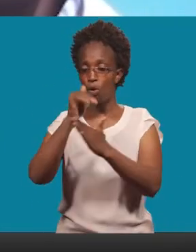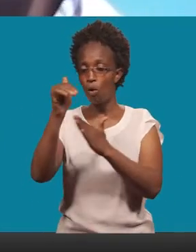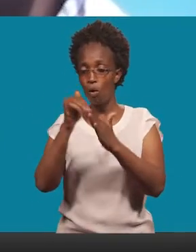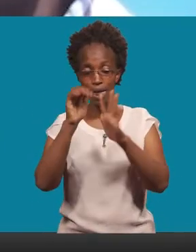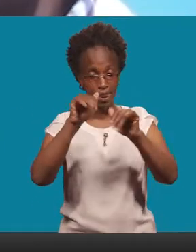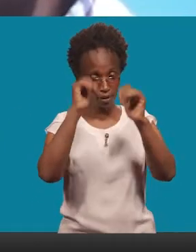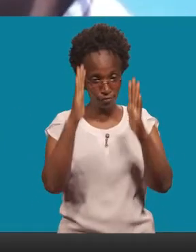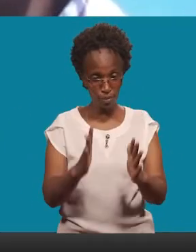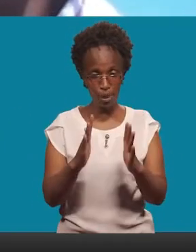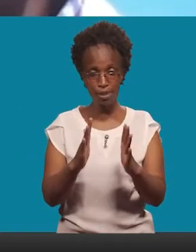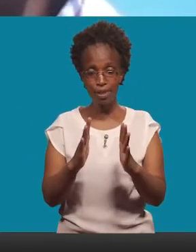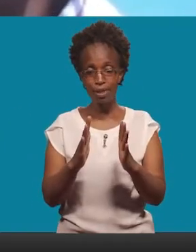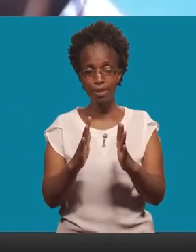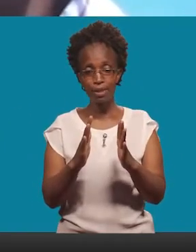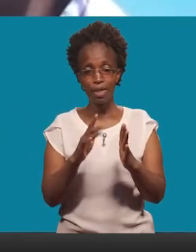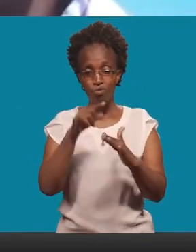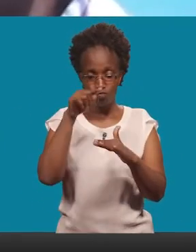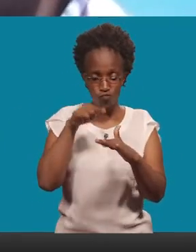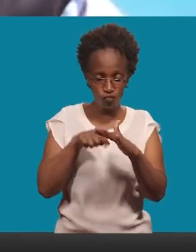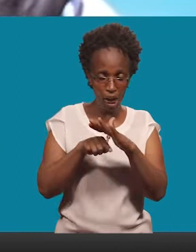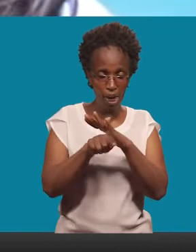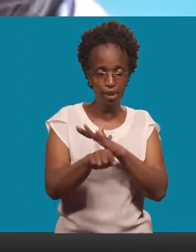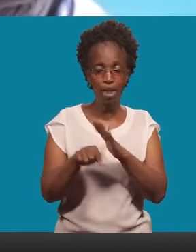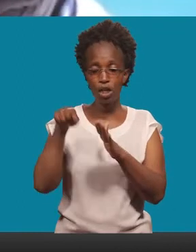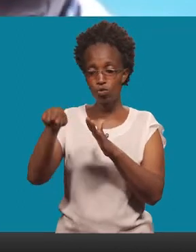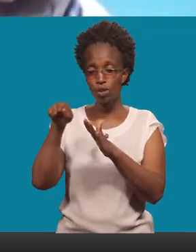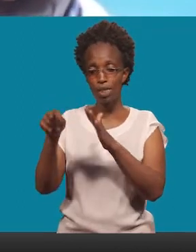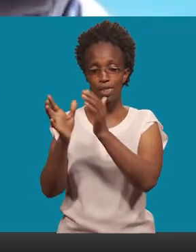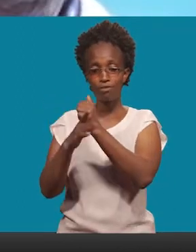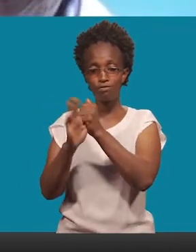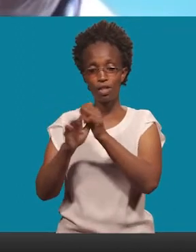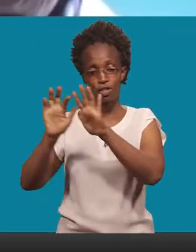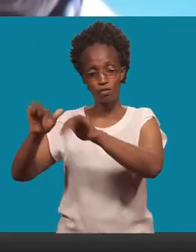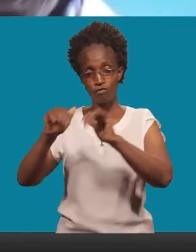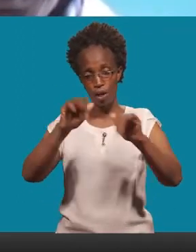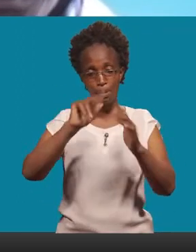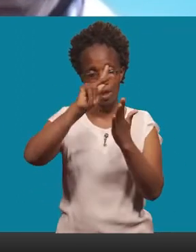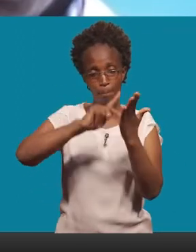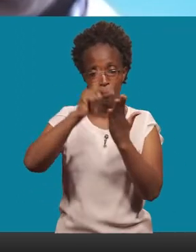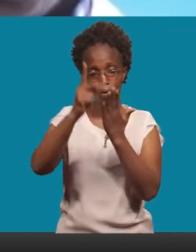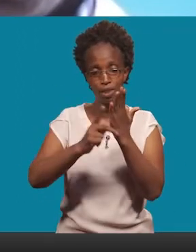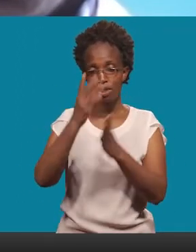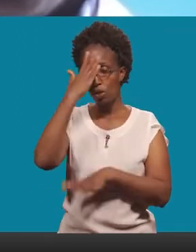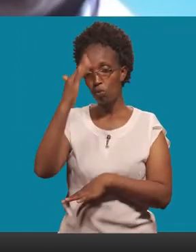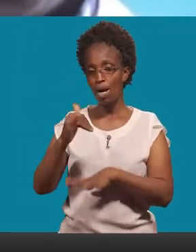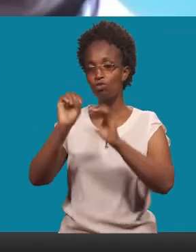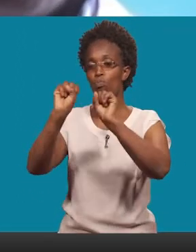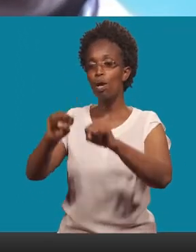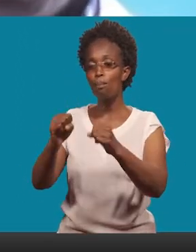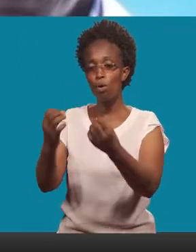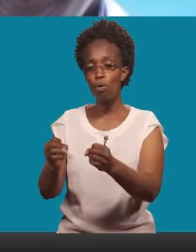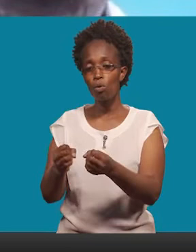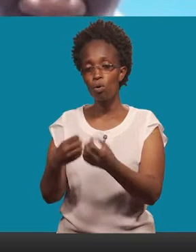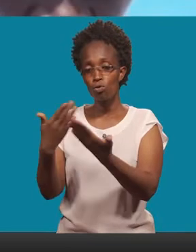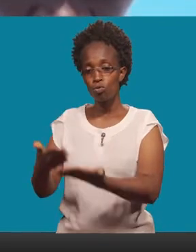farmers to get into fish farming so that we can be able to provide